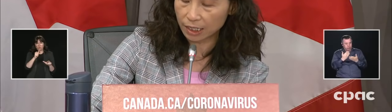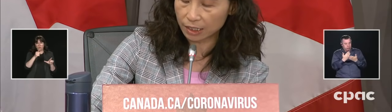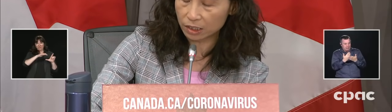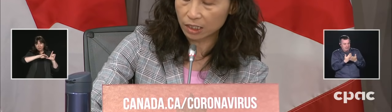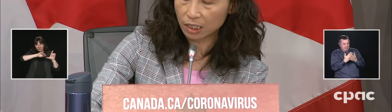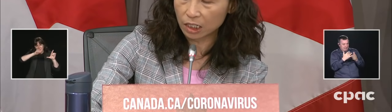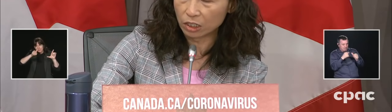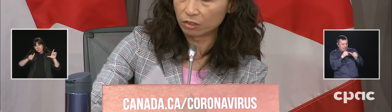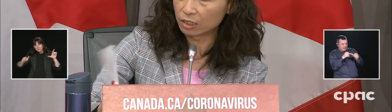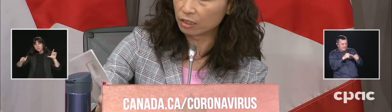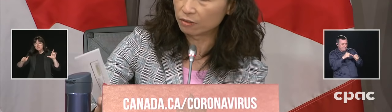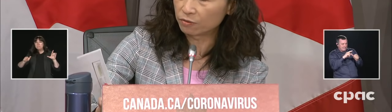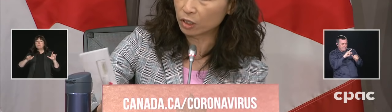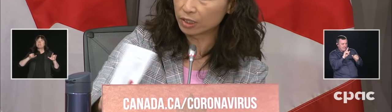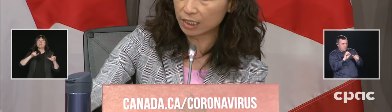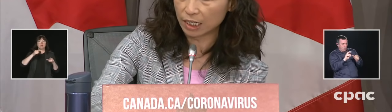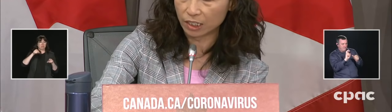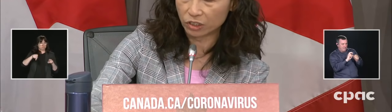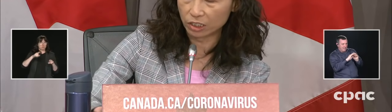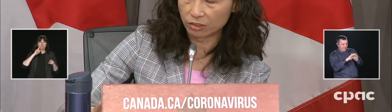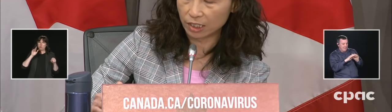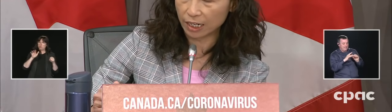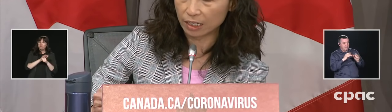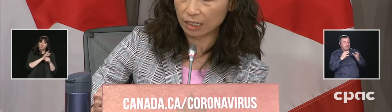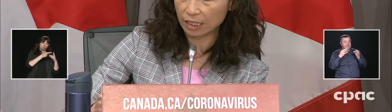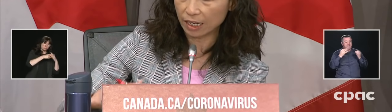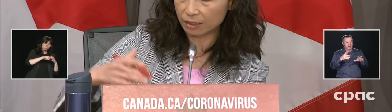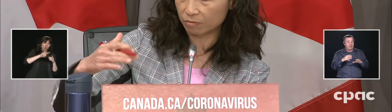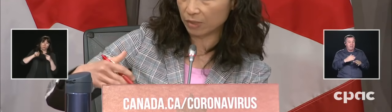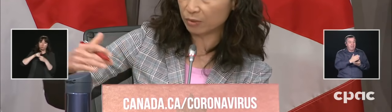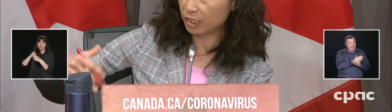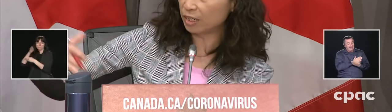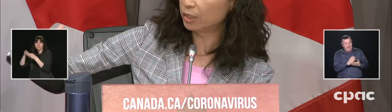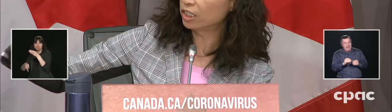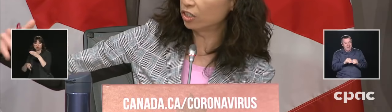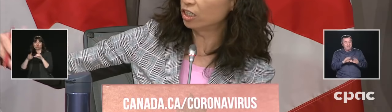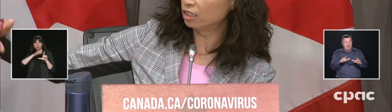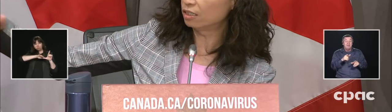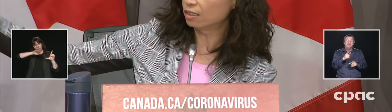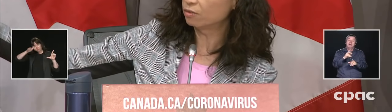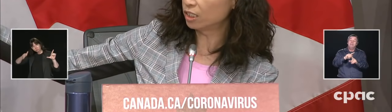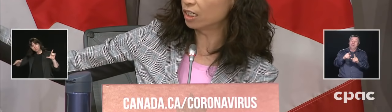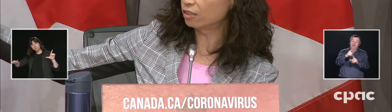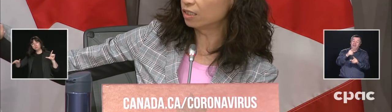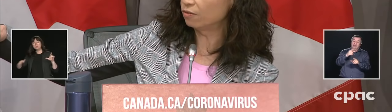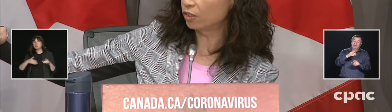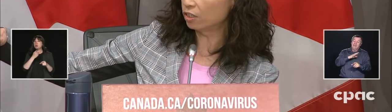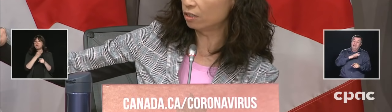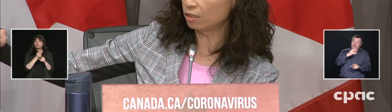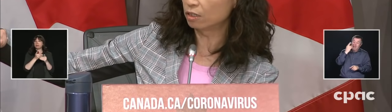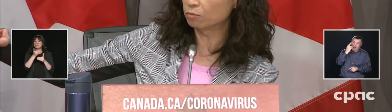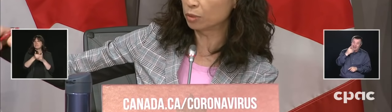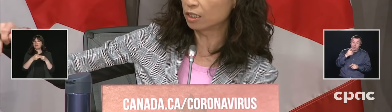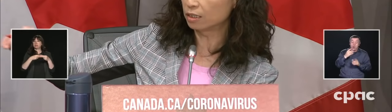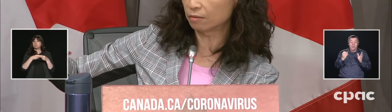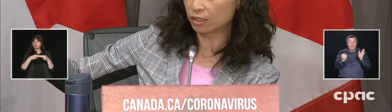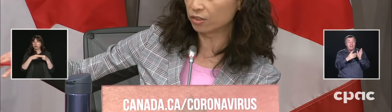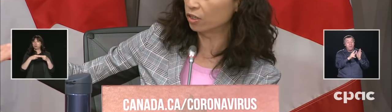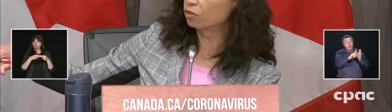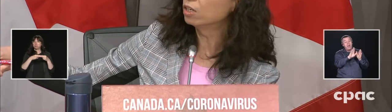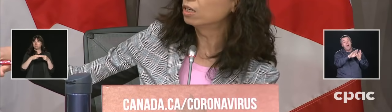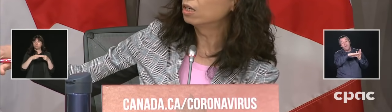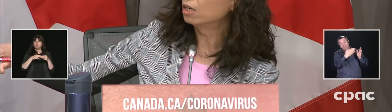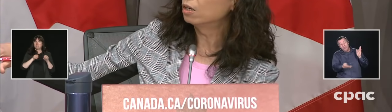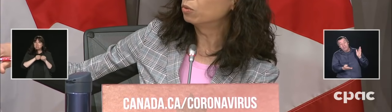right in that, the following slide shows that epidemic could result in further, because